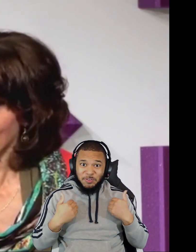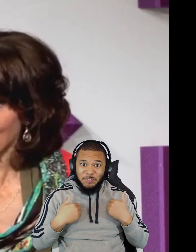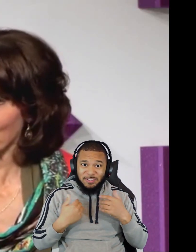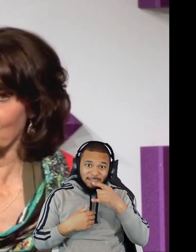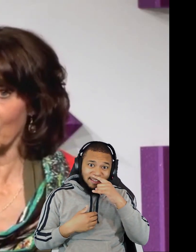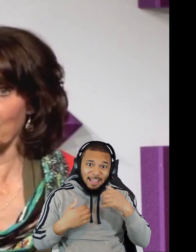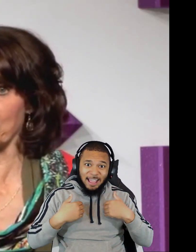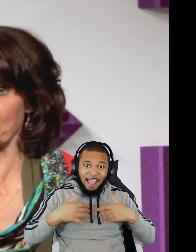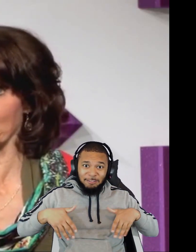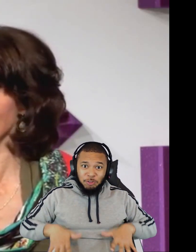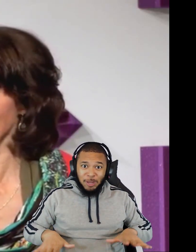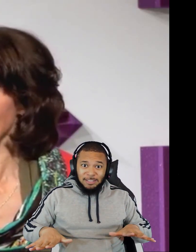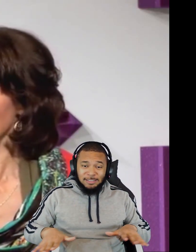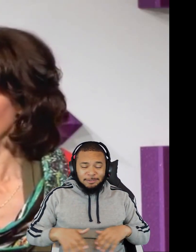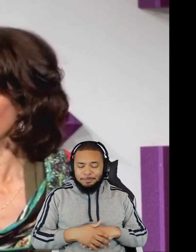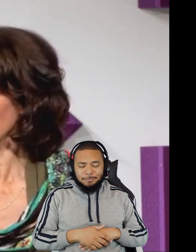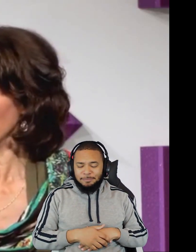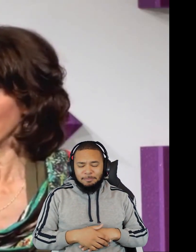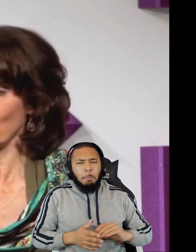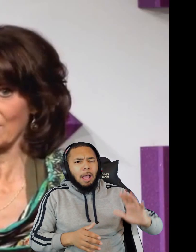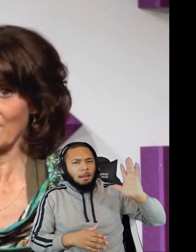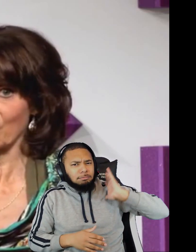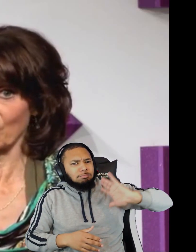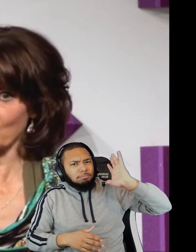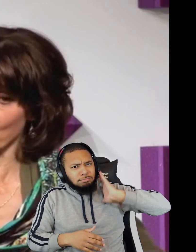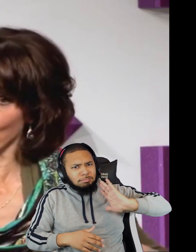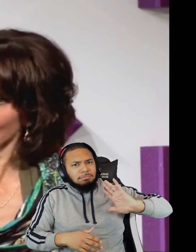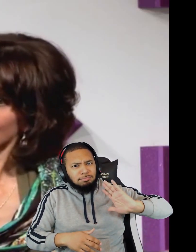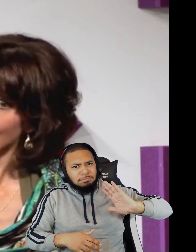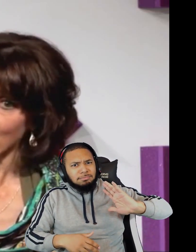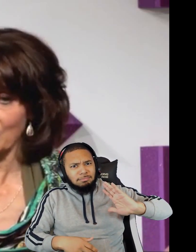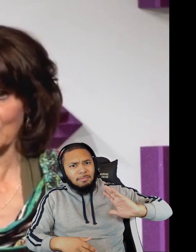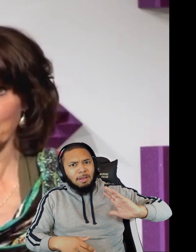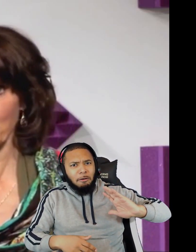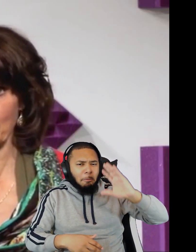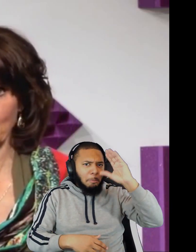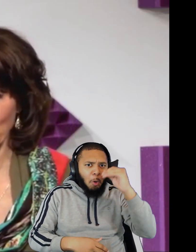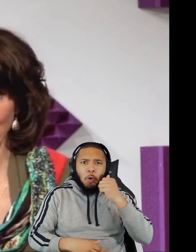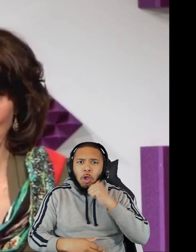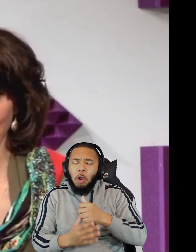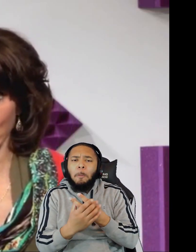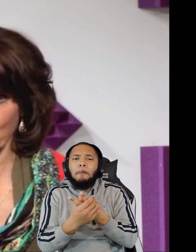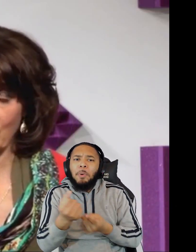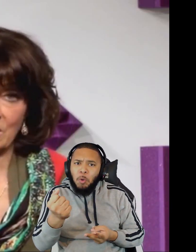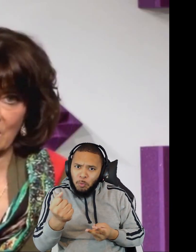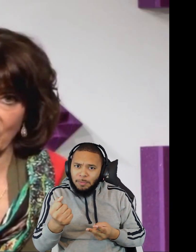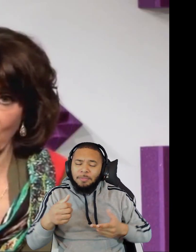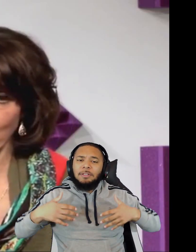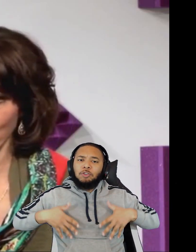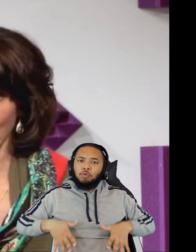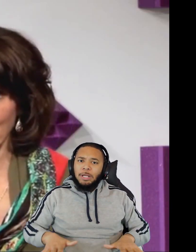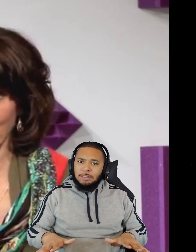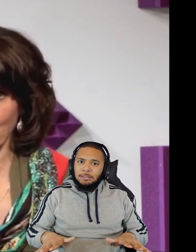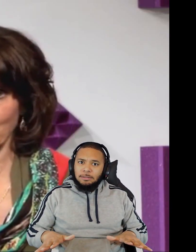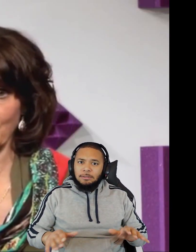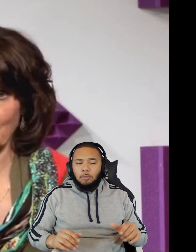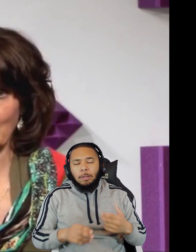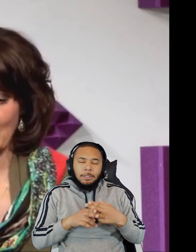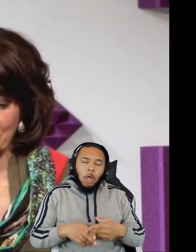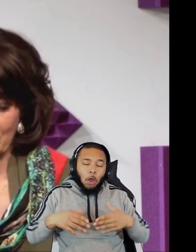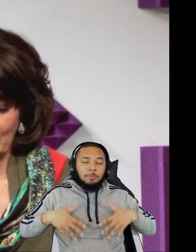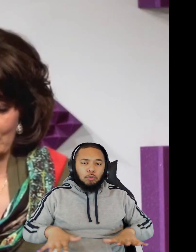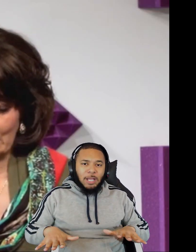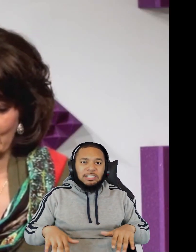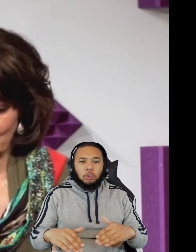But in a certain time period, both boys and girls wore the same kind of clothes. They wore dresses. They called them dresses or